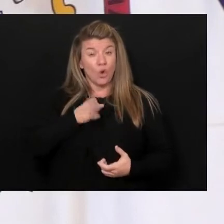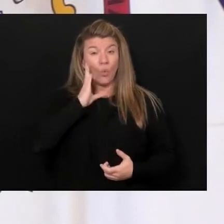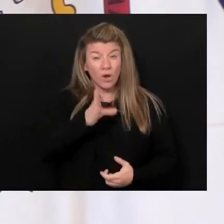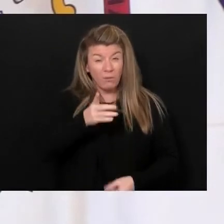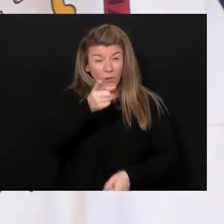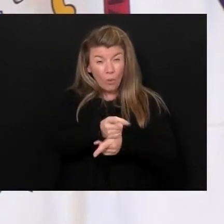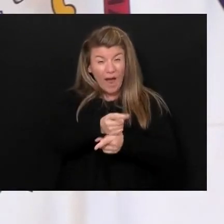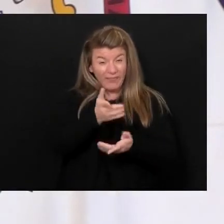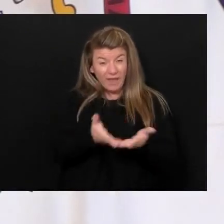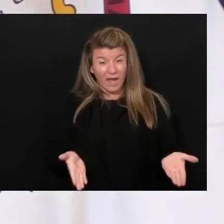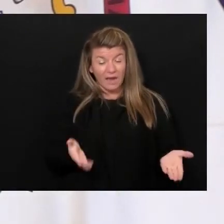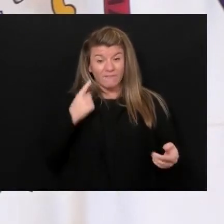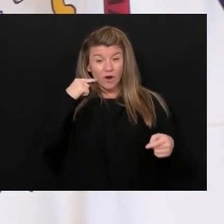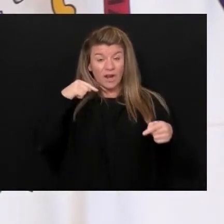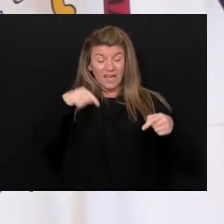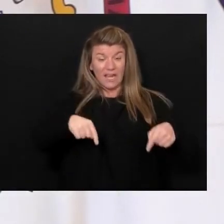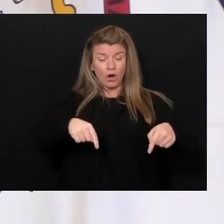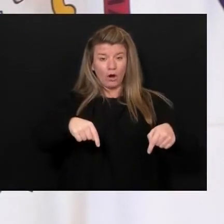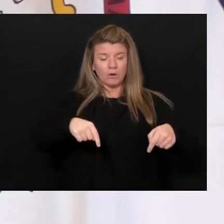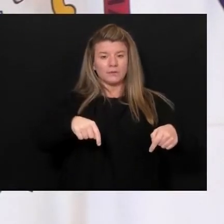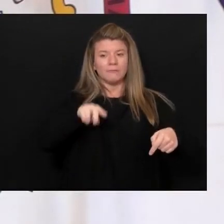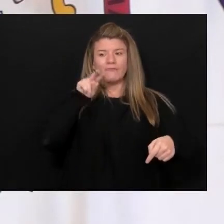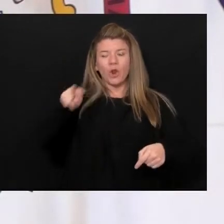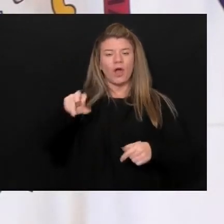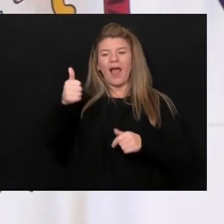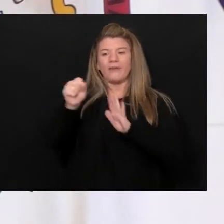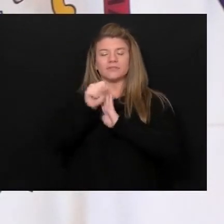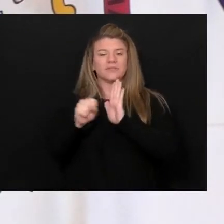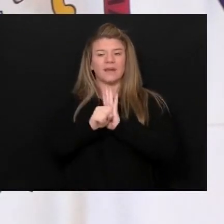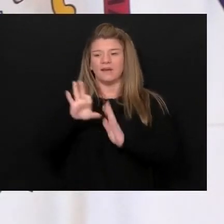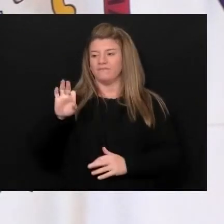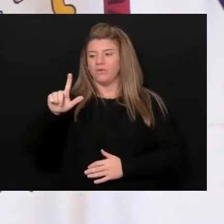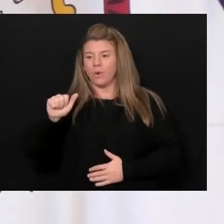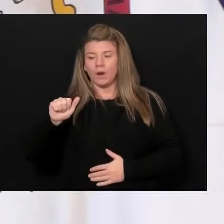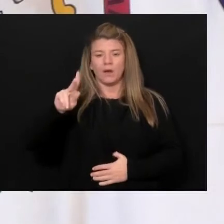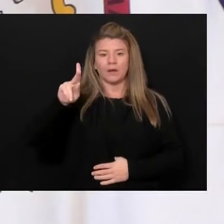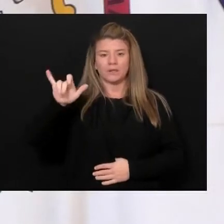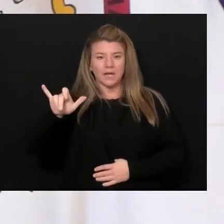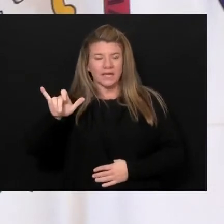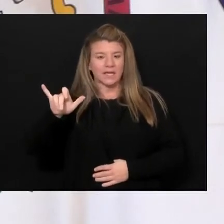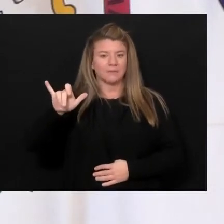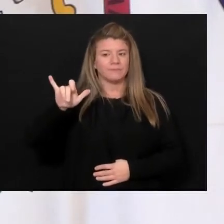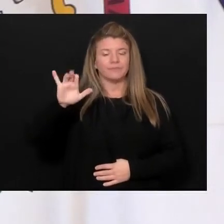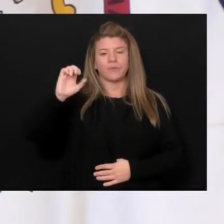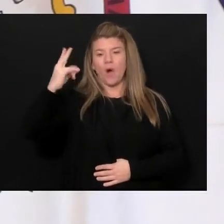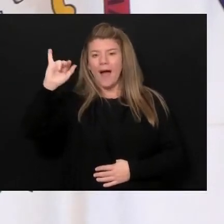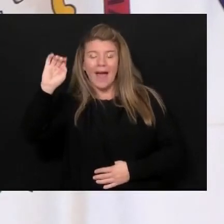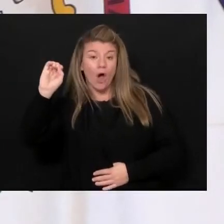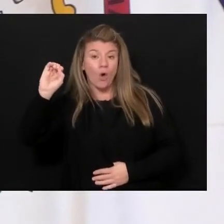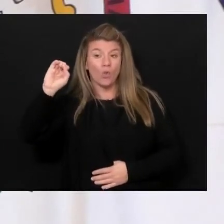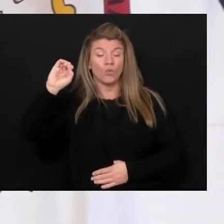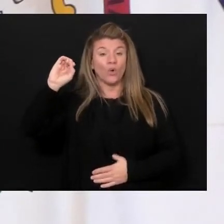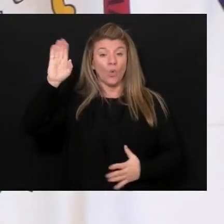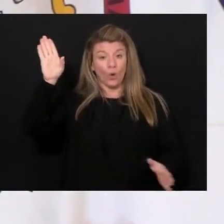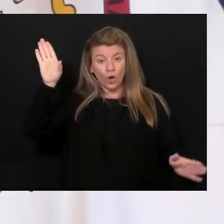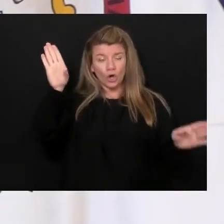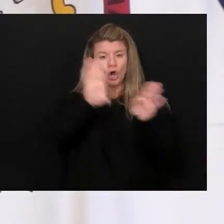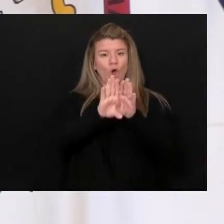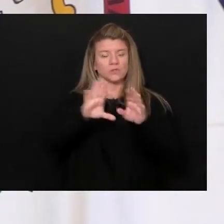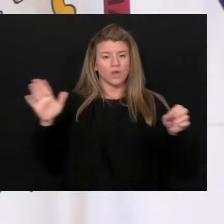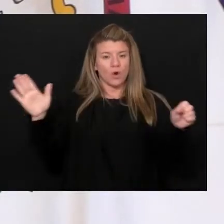tomorrow in the state of Florida, in the state of Kentucky, in the state of Ohio, we're going to close the